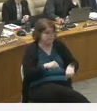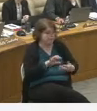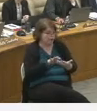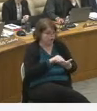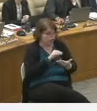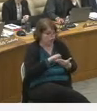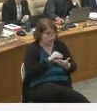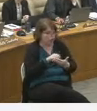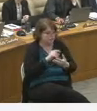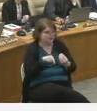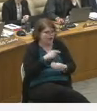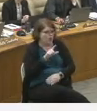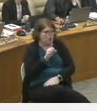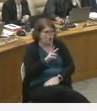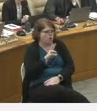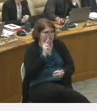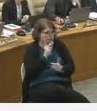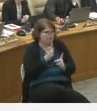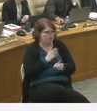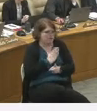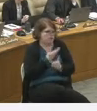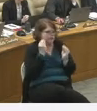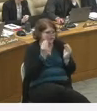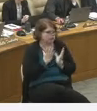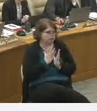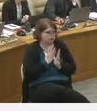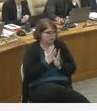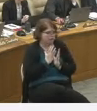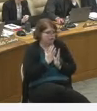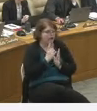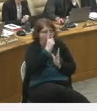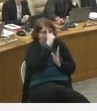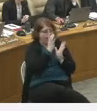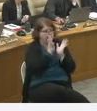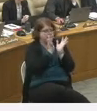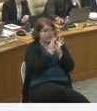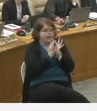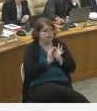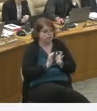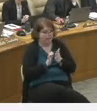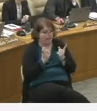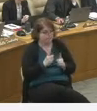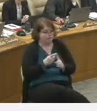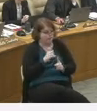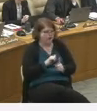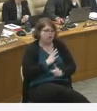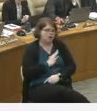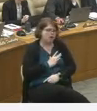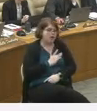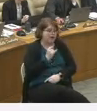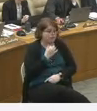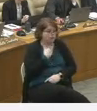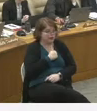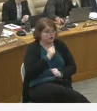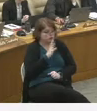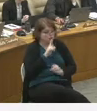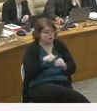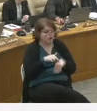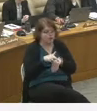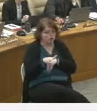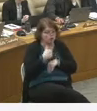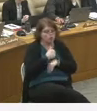learned about low vision from our teachers and the connections that come from that are pretty remarkable because we can talk about referral we can talk about